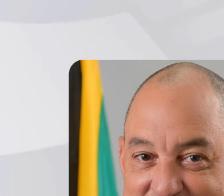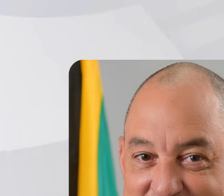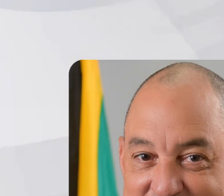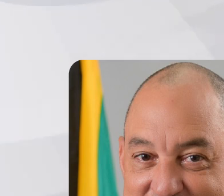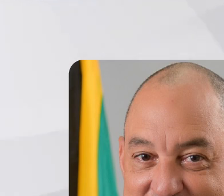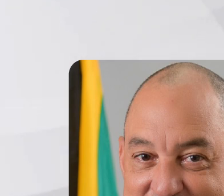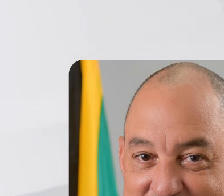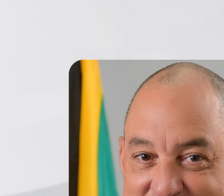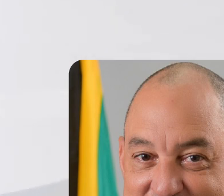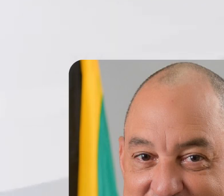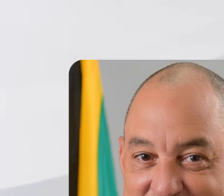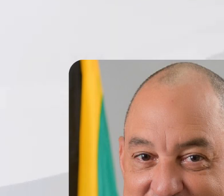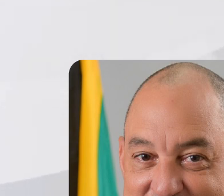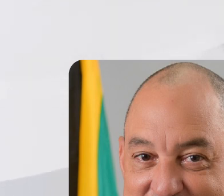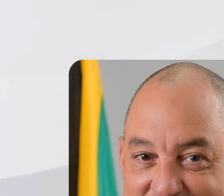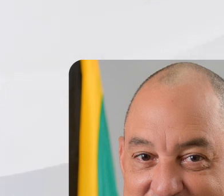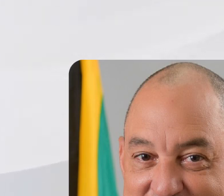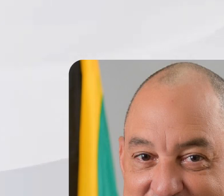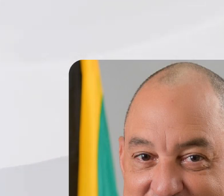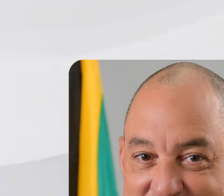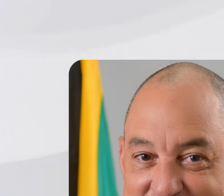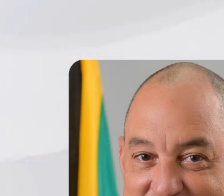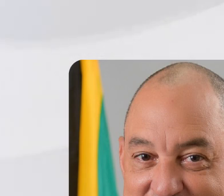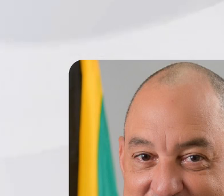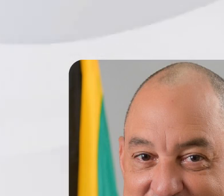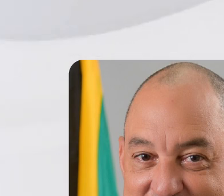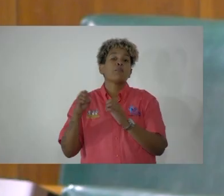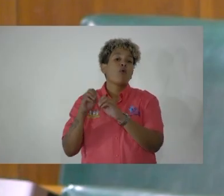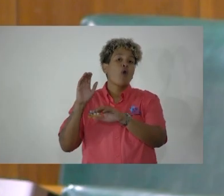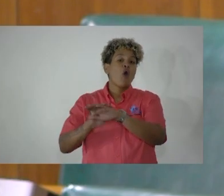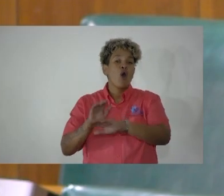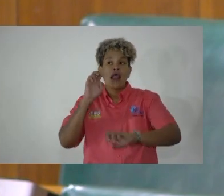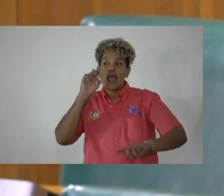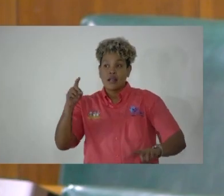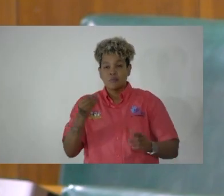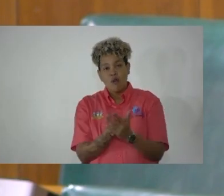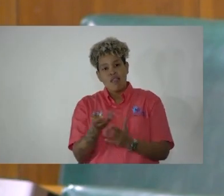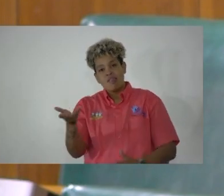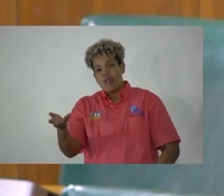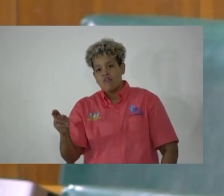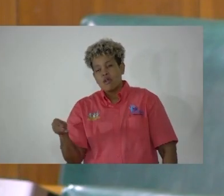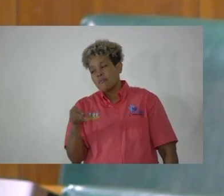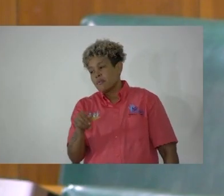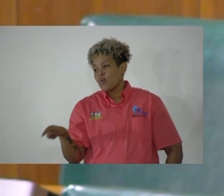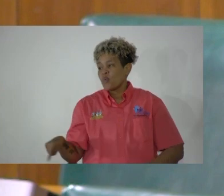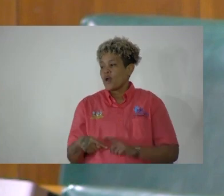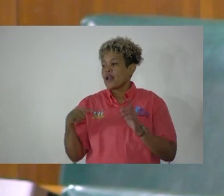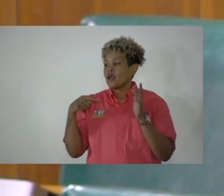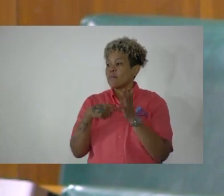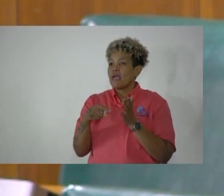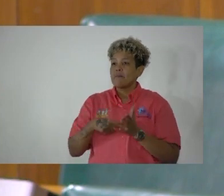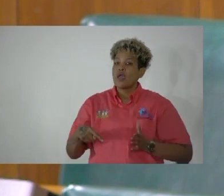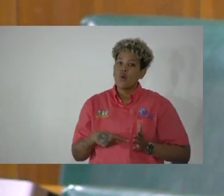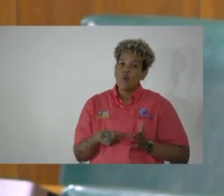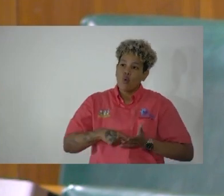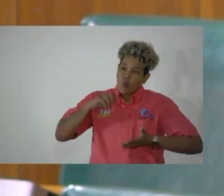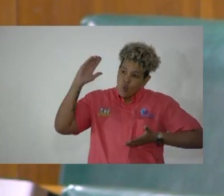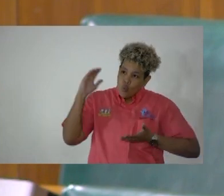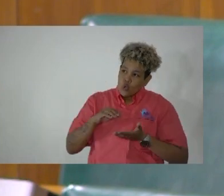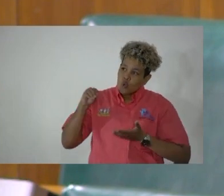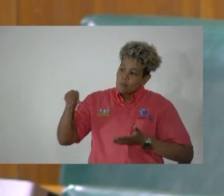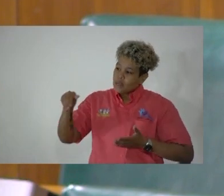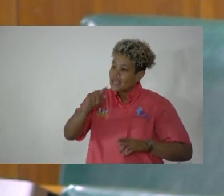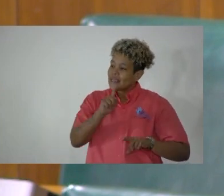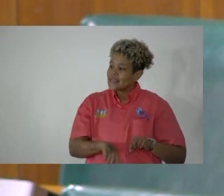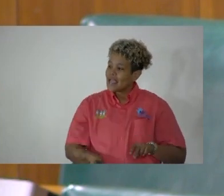7 to focus on health-related matters. In a release, Dr. Holness says he regrets the sudden departure, but thanks